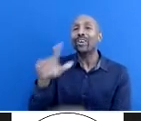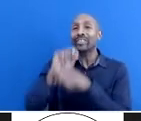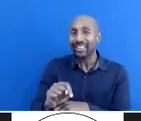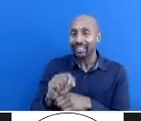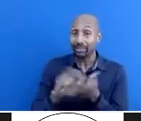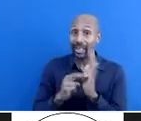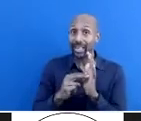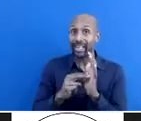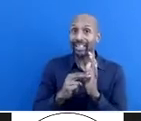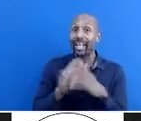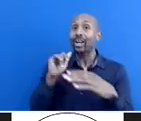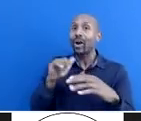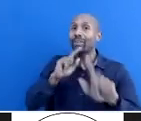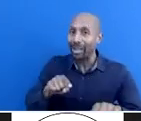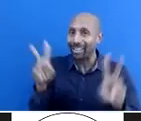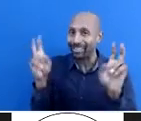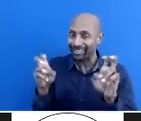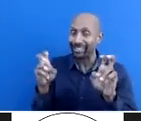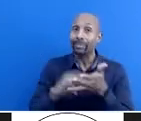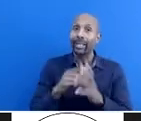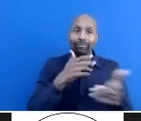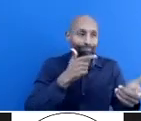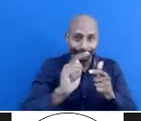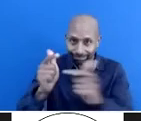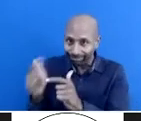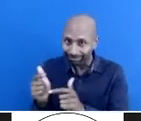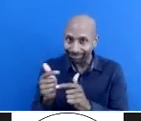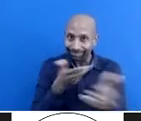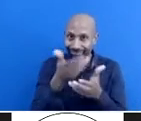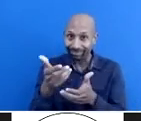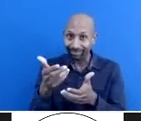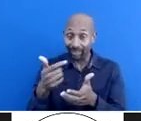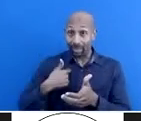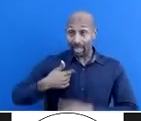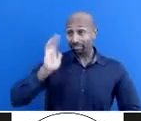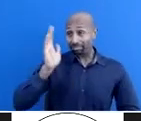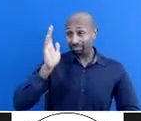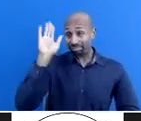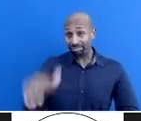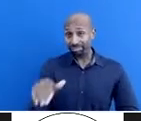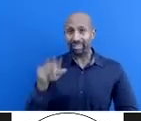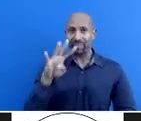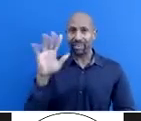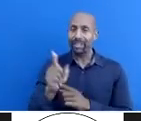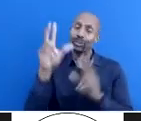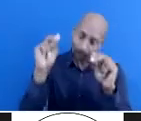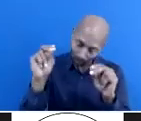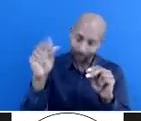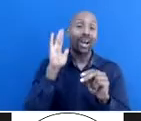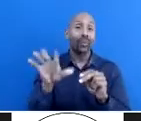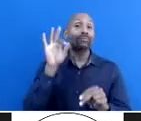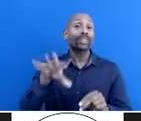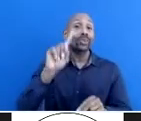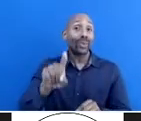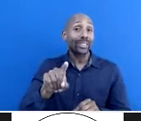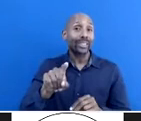here and talk at you for the next 45 minutes. I will periodically ask you questions, and they're not rhetorical, so I'll ask you guys to get